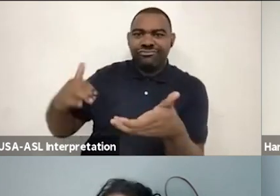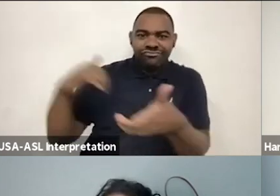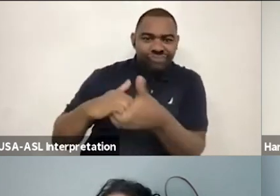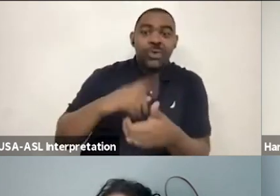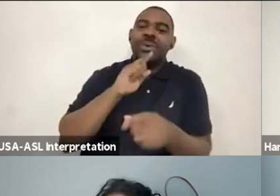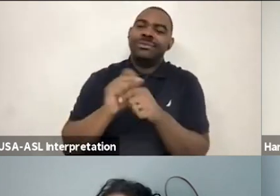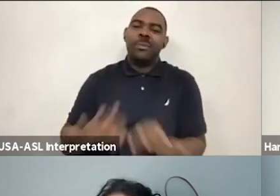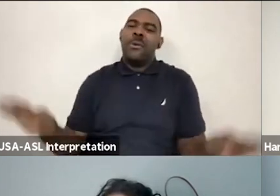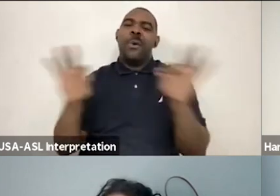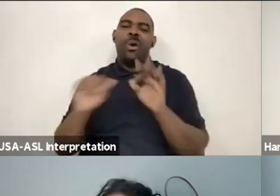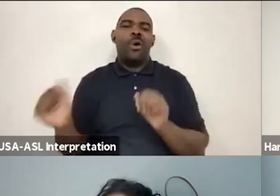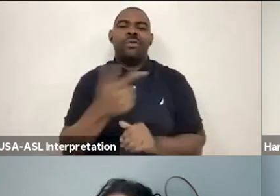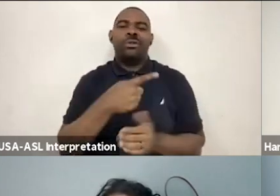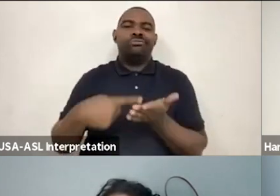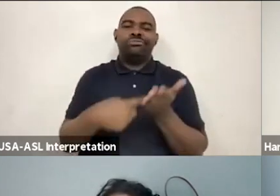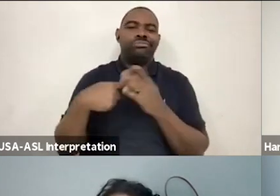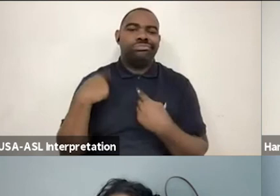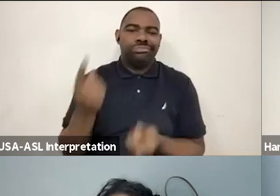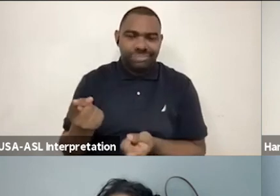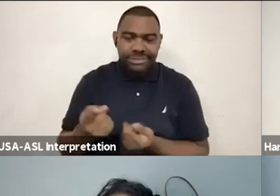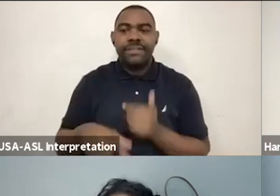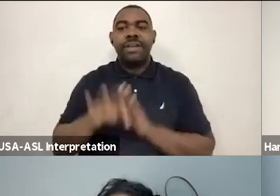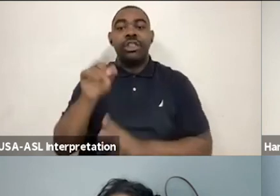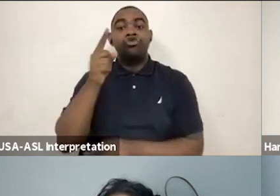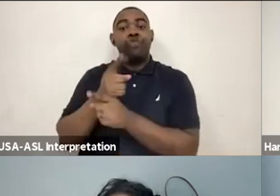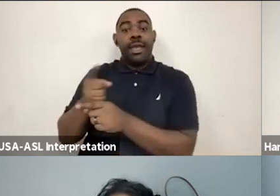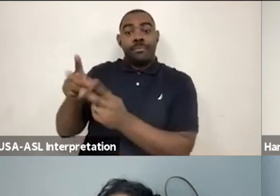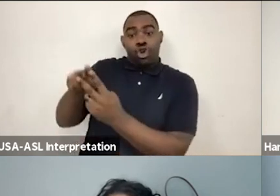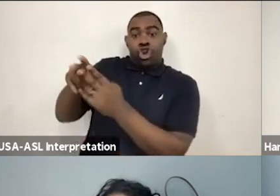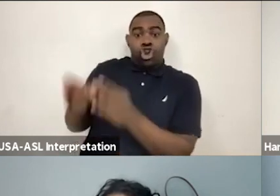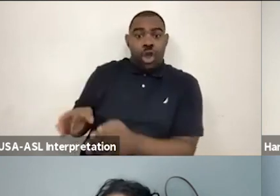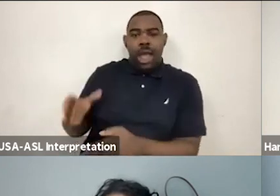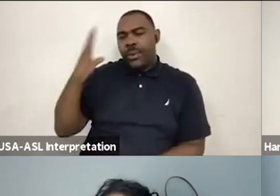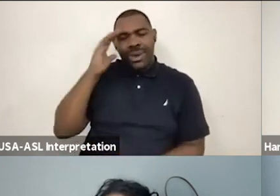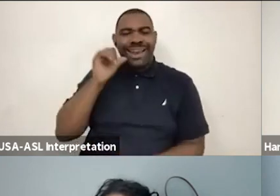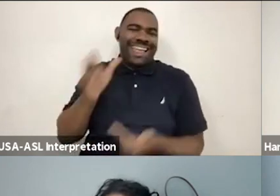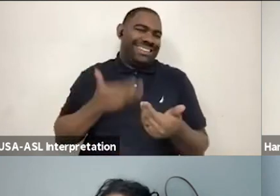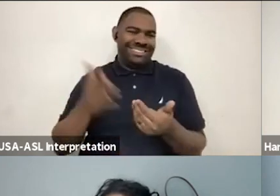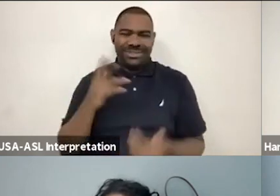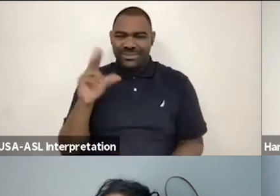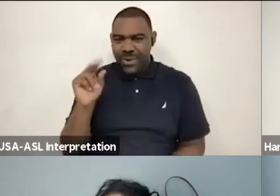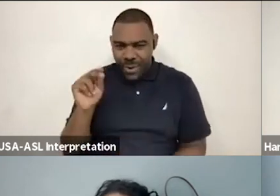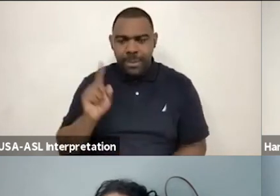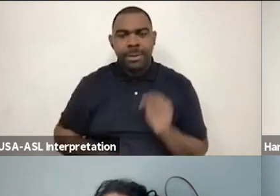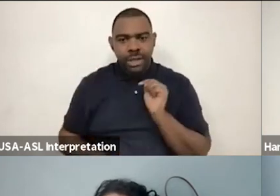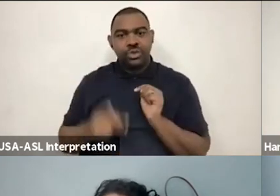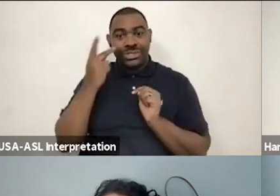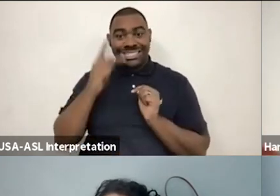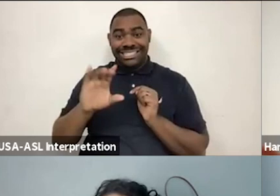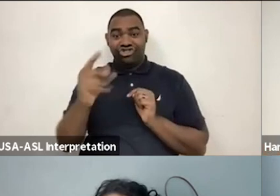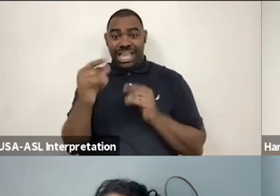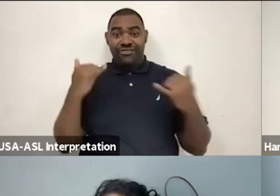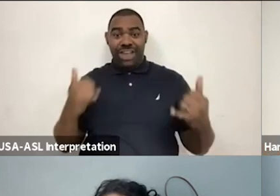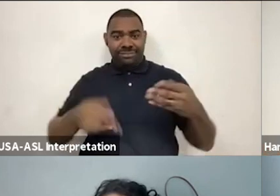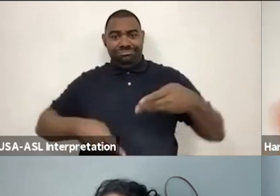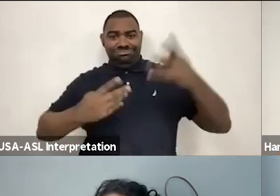key, clearly, in all of these conversations. And finding the right partners, I know, isn't always easy, but if you see the